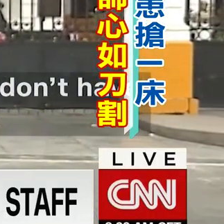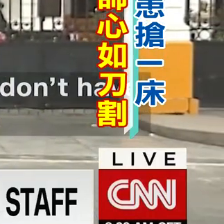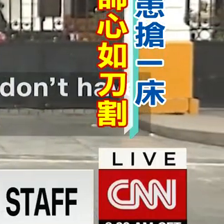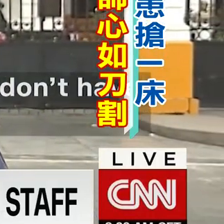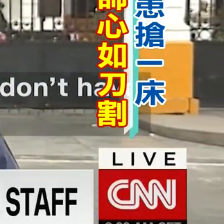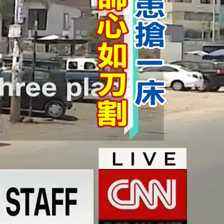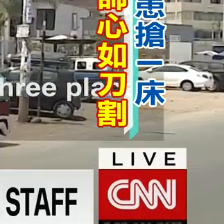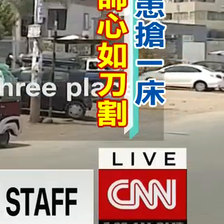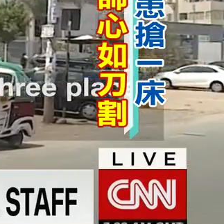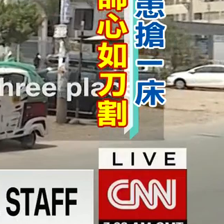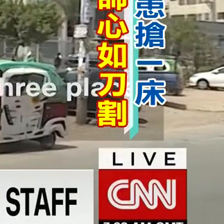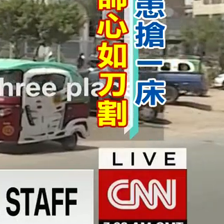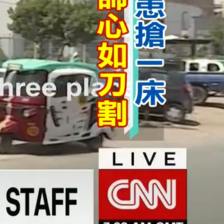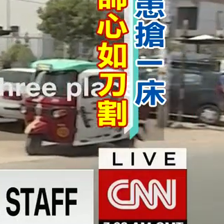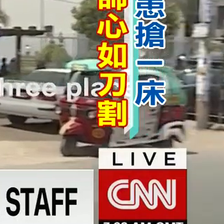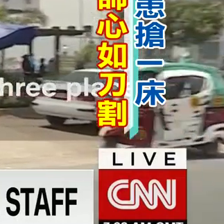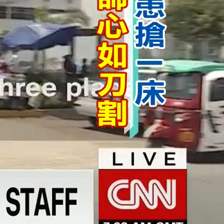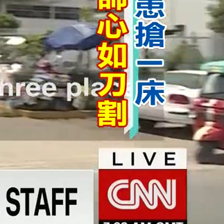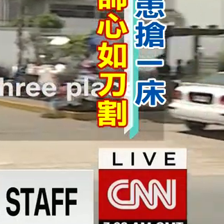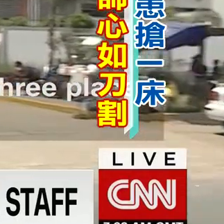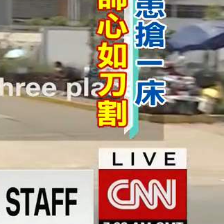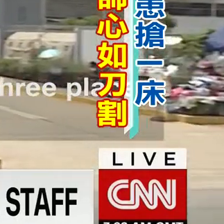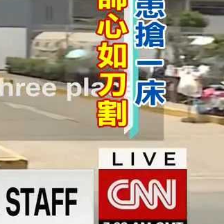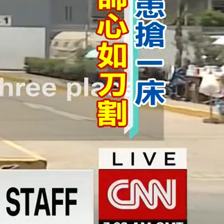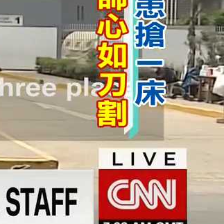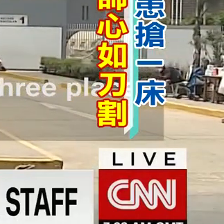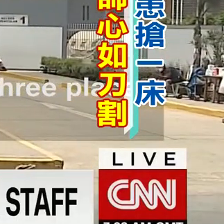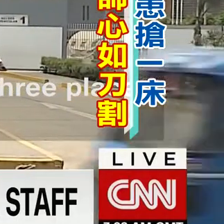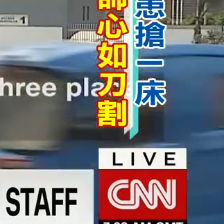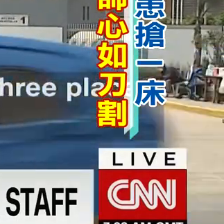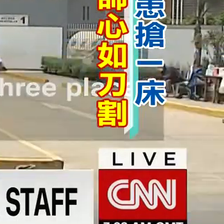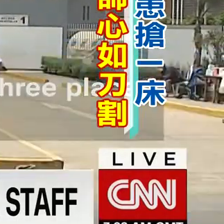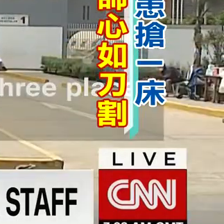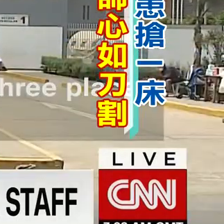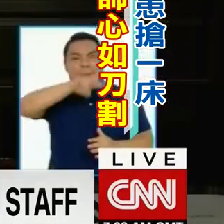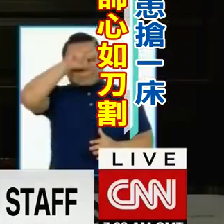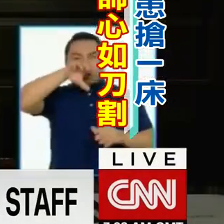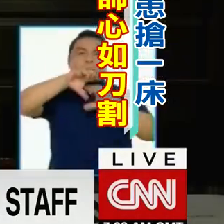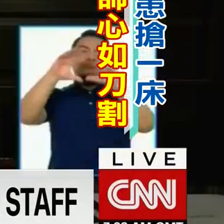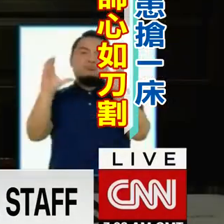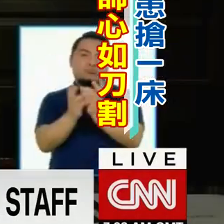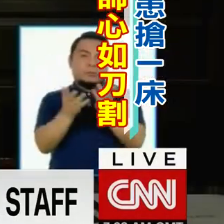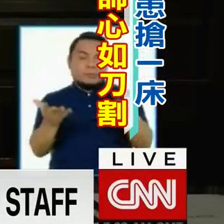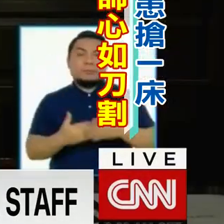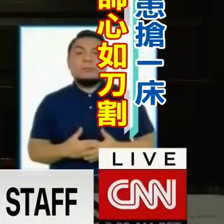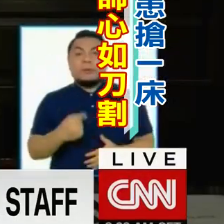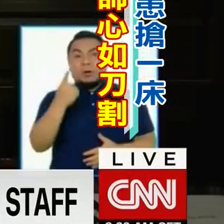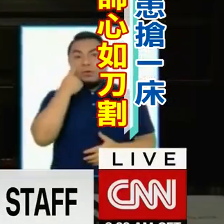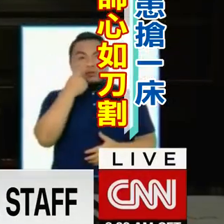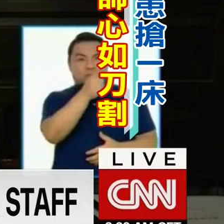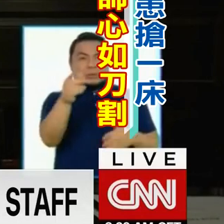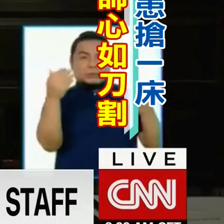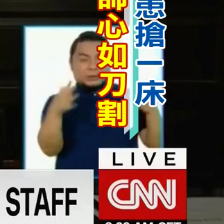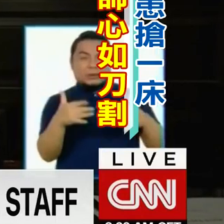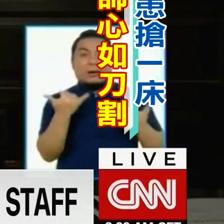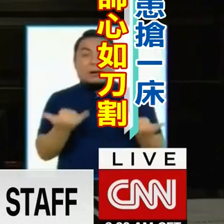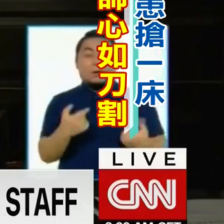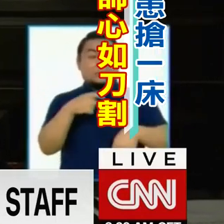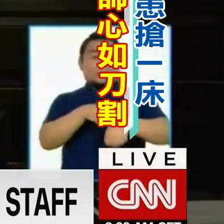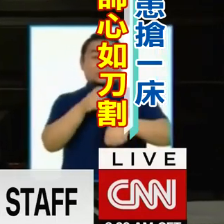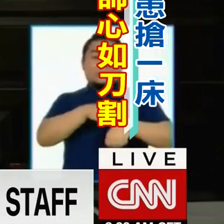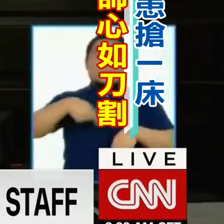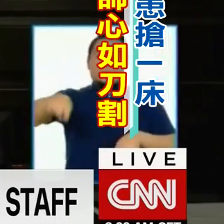una cama de cuidado intensivo. Cada colega está trabajando en dos o tres lugares en simultáneo. Como es de su conocimiento... Amid